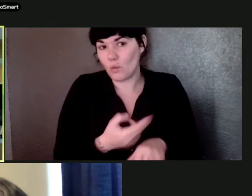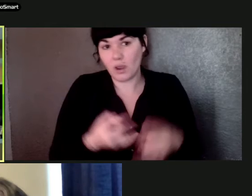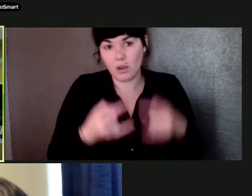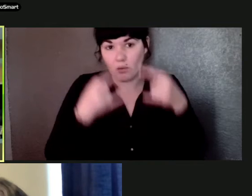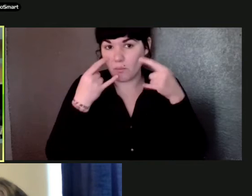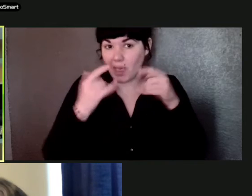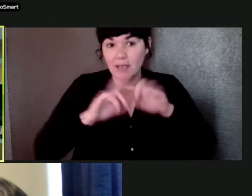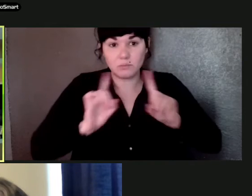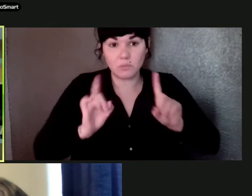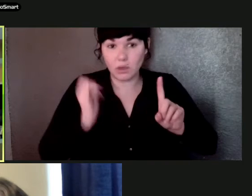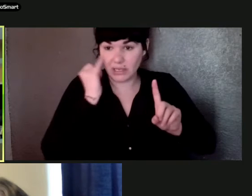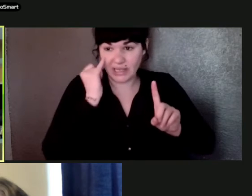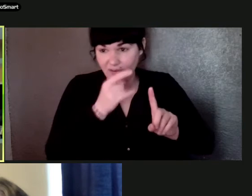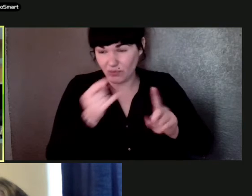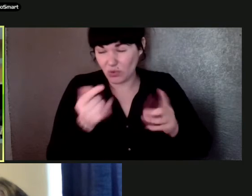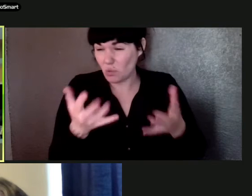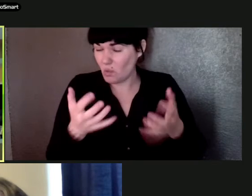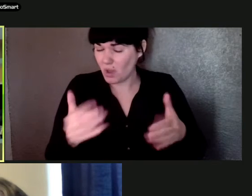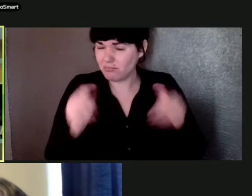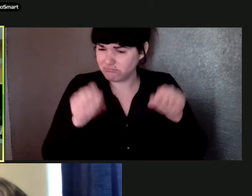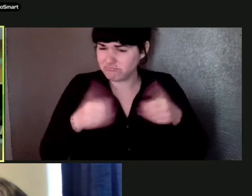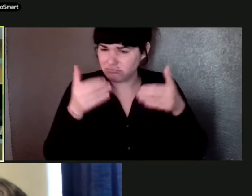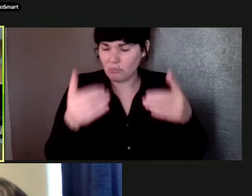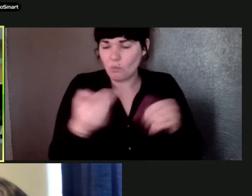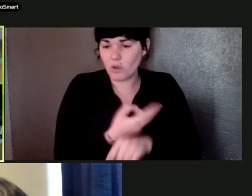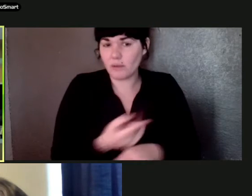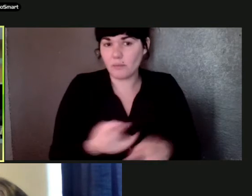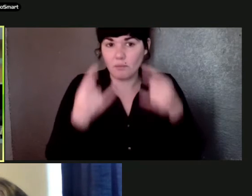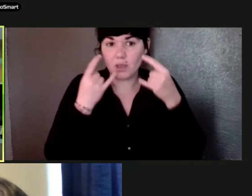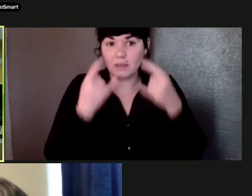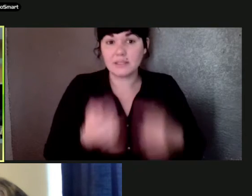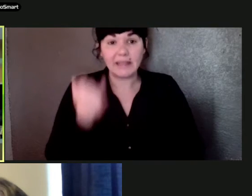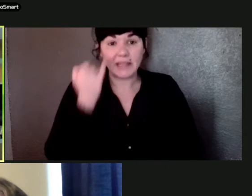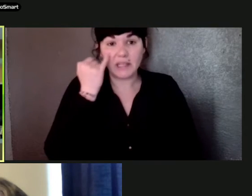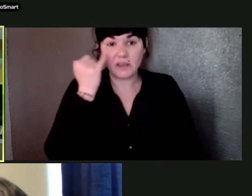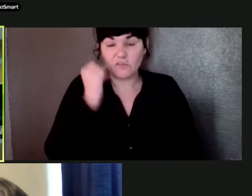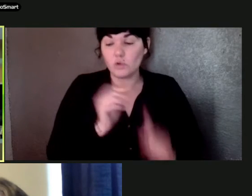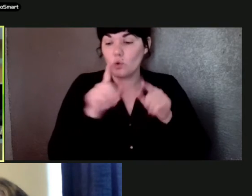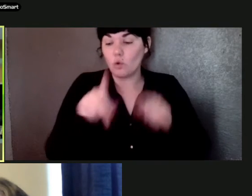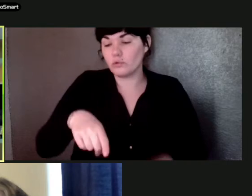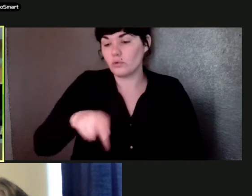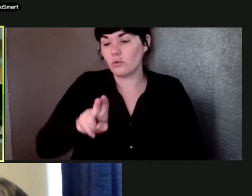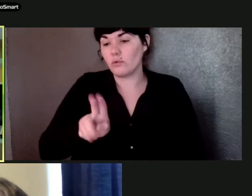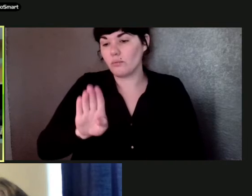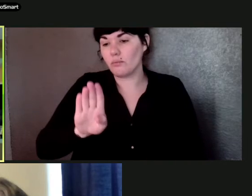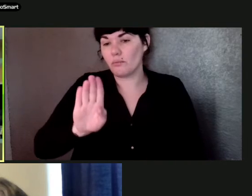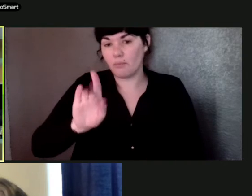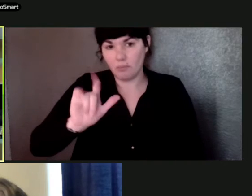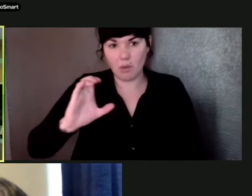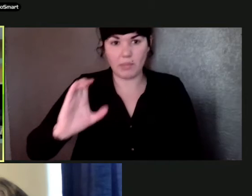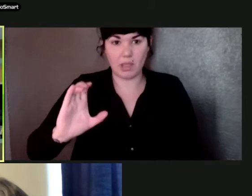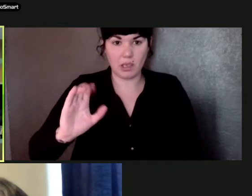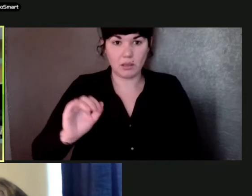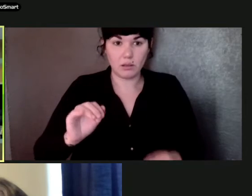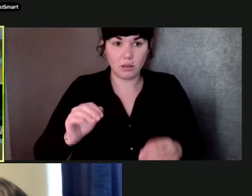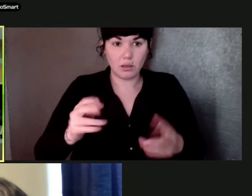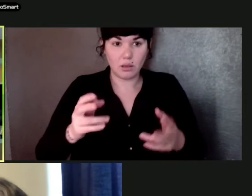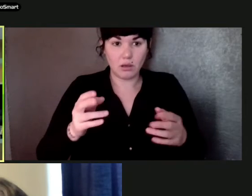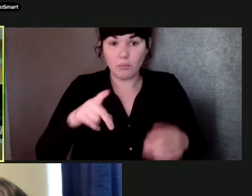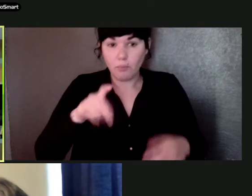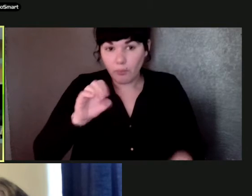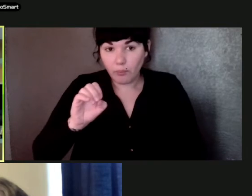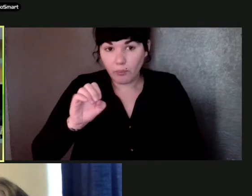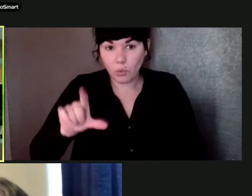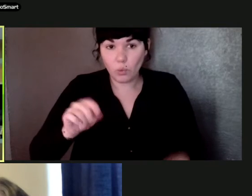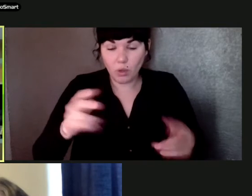there's lots of high touch surfaces like a public pool or something, teach good hand washing practices because you can still touch